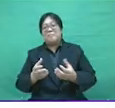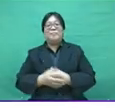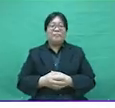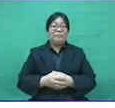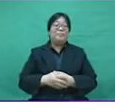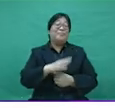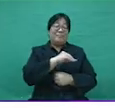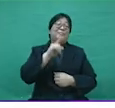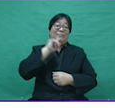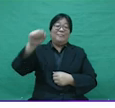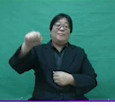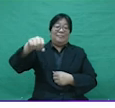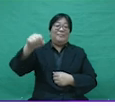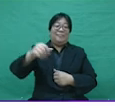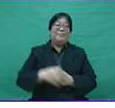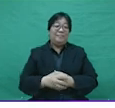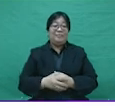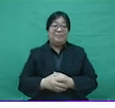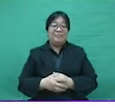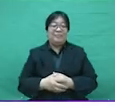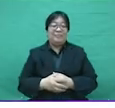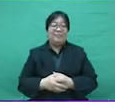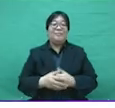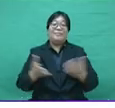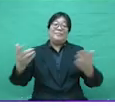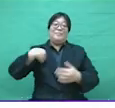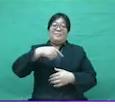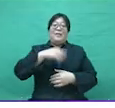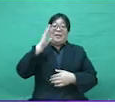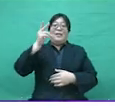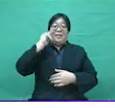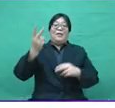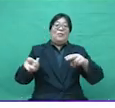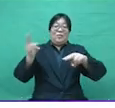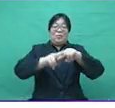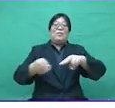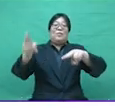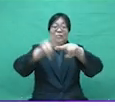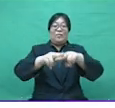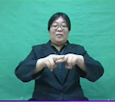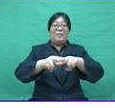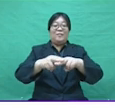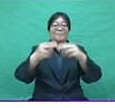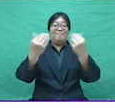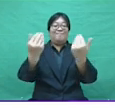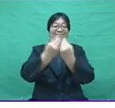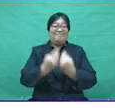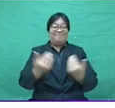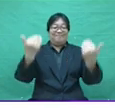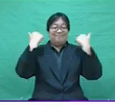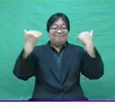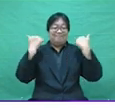globe. And yes, it looks like that we will see an increase in